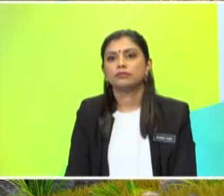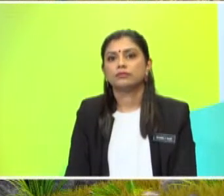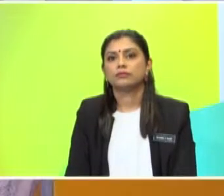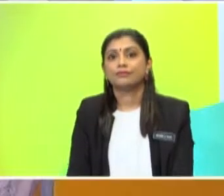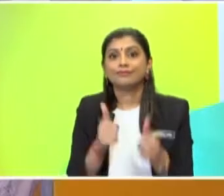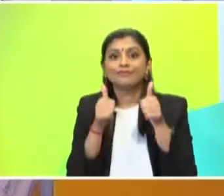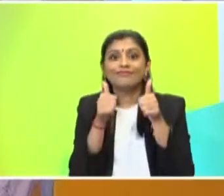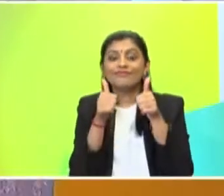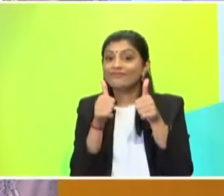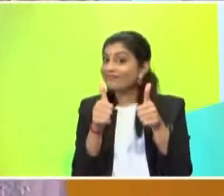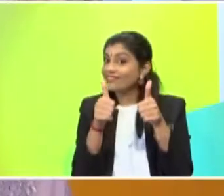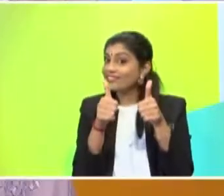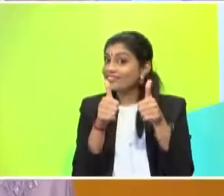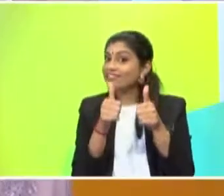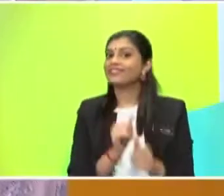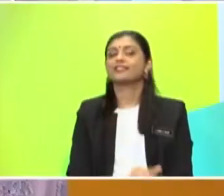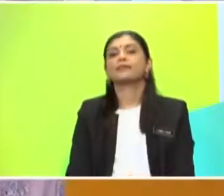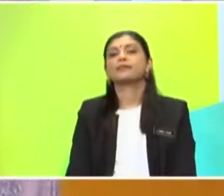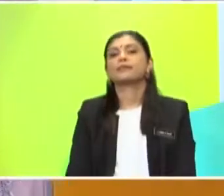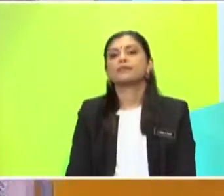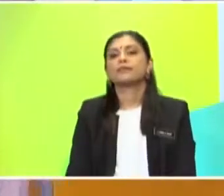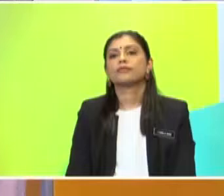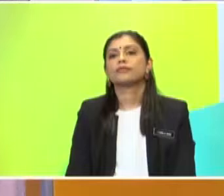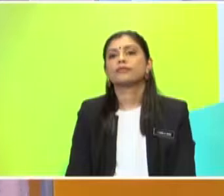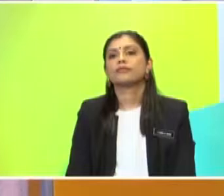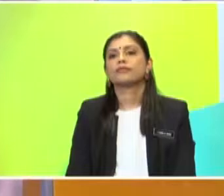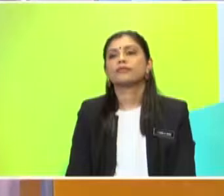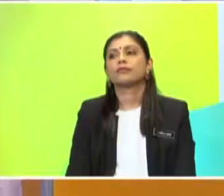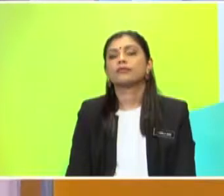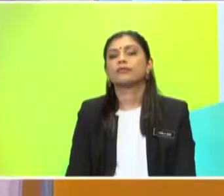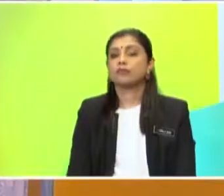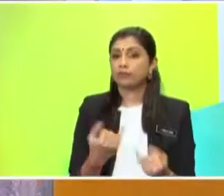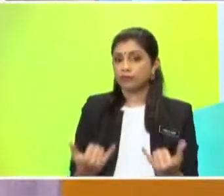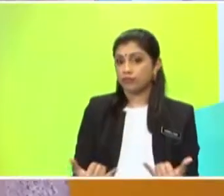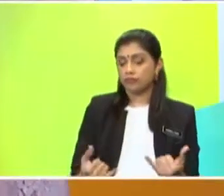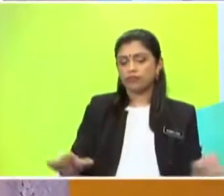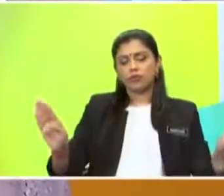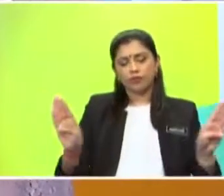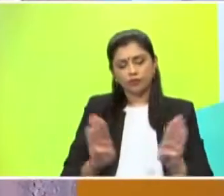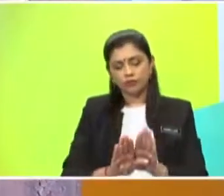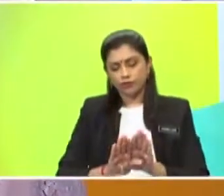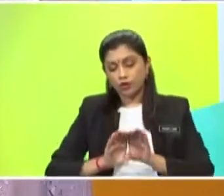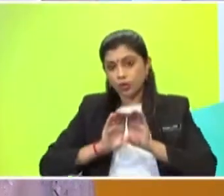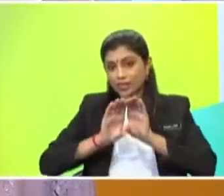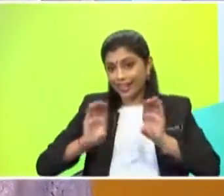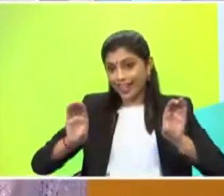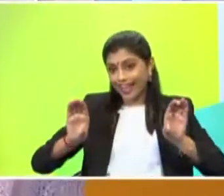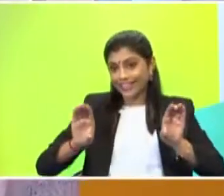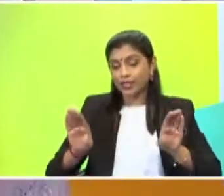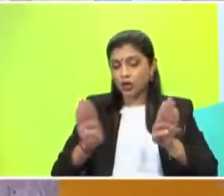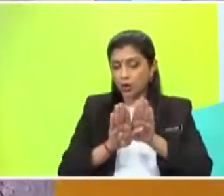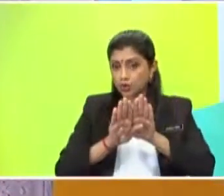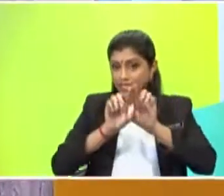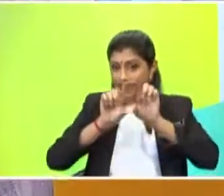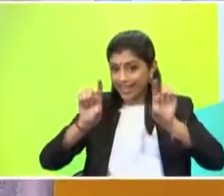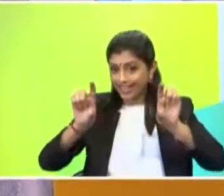job, Zarif. All right, now, who wants to proceed with our closing line? We have our opening line, so now we shall proceed to our closing